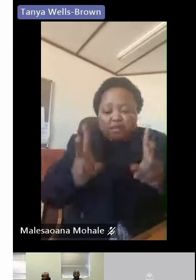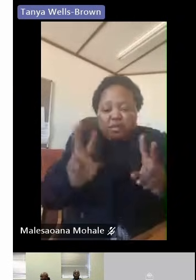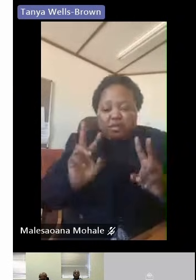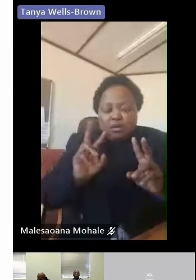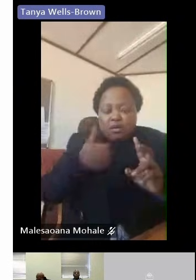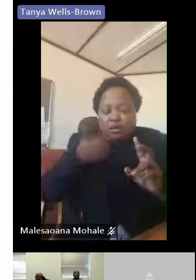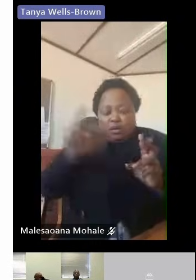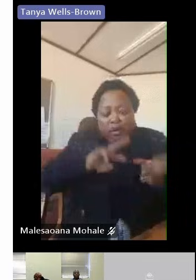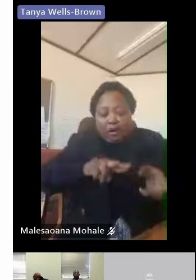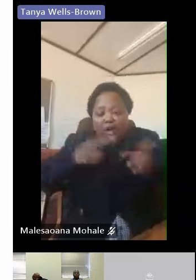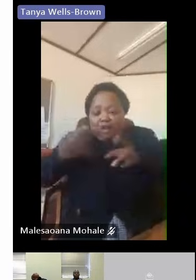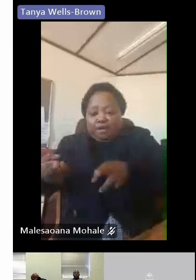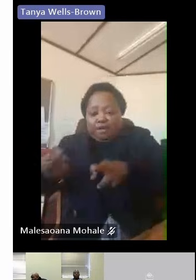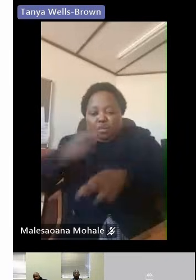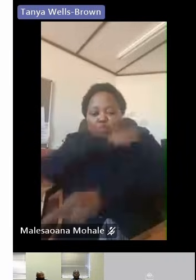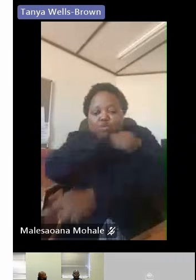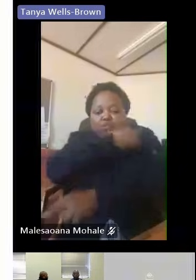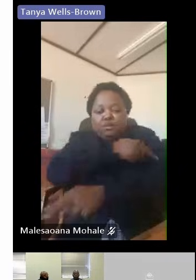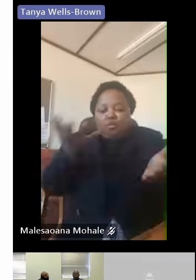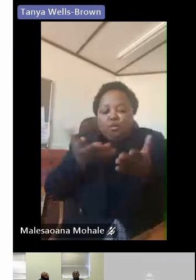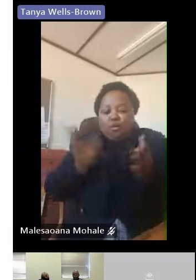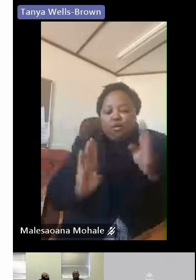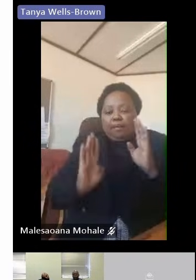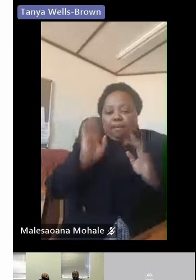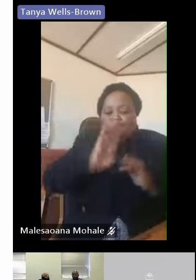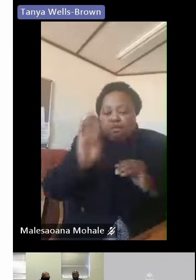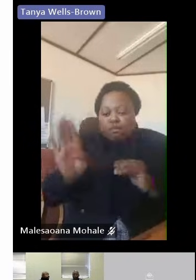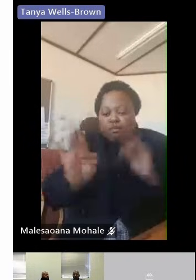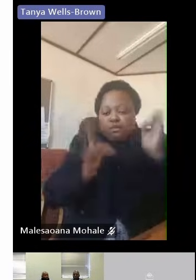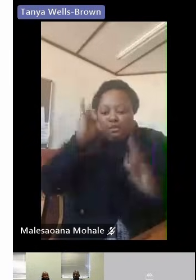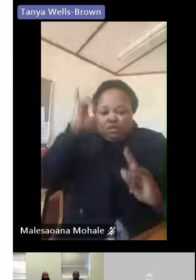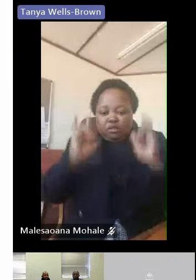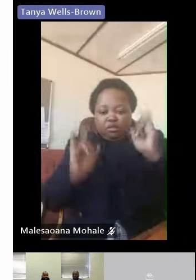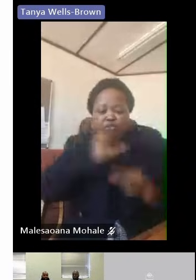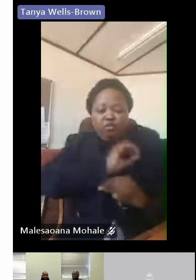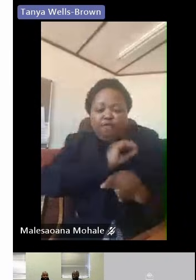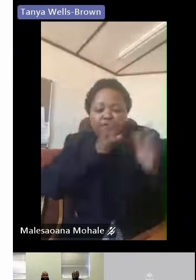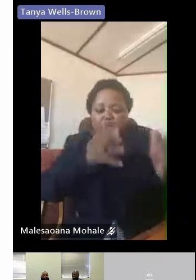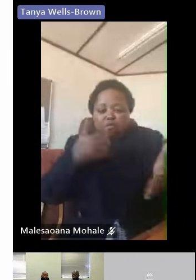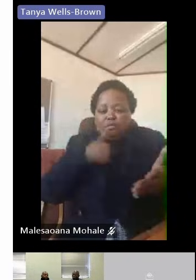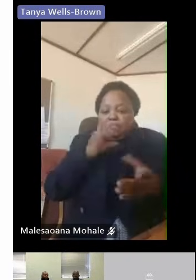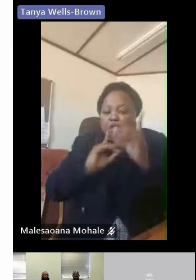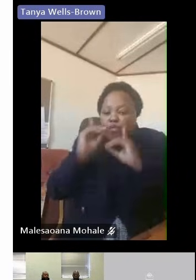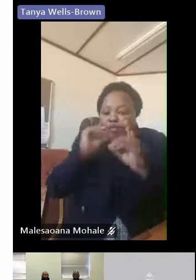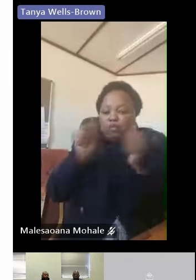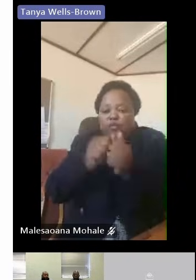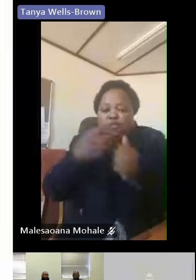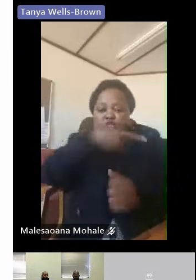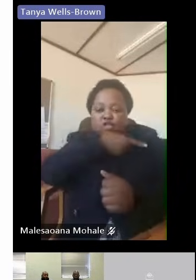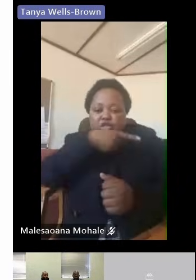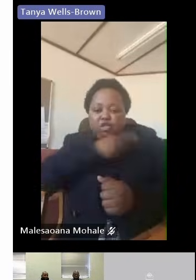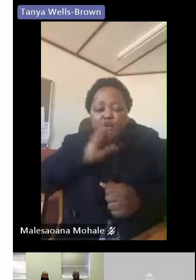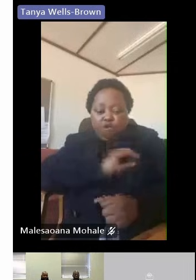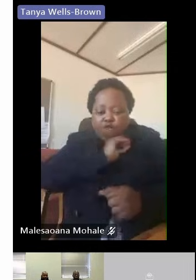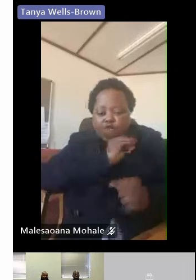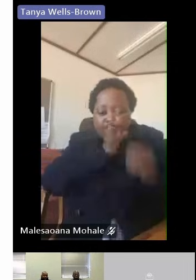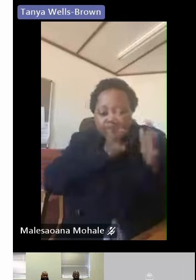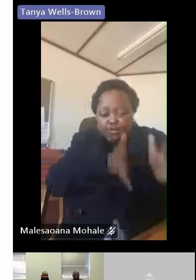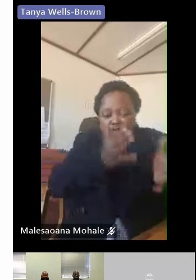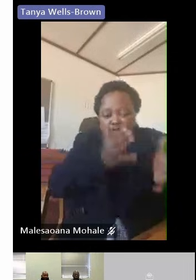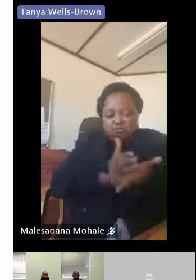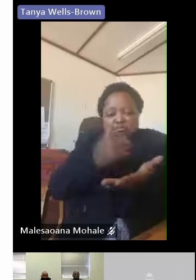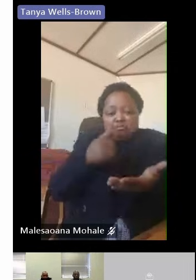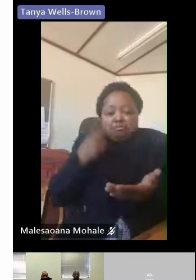Butbuti District Hospital, and I spoke with the gender officer. So I got a sort of perspective of how